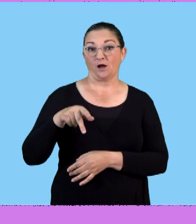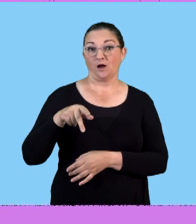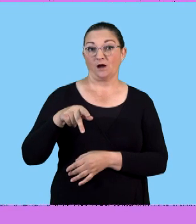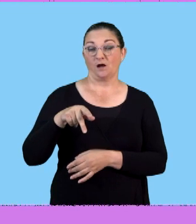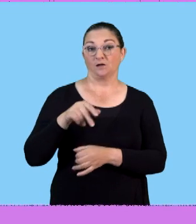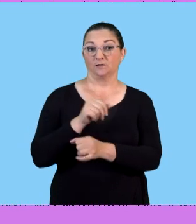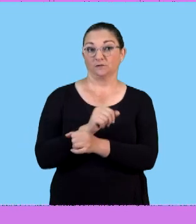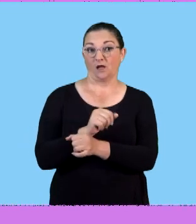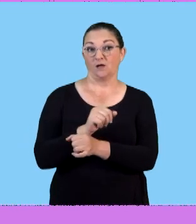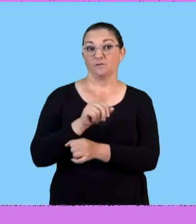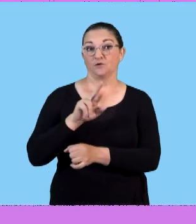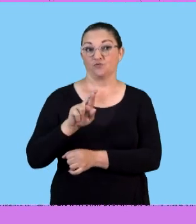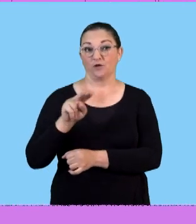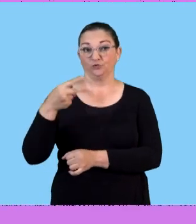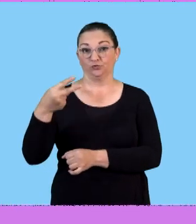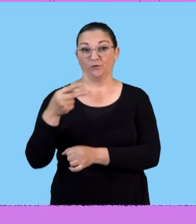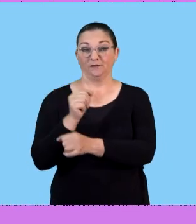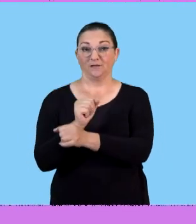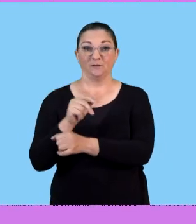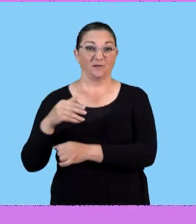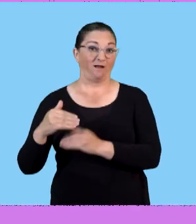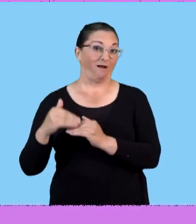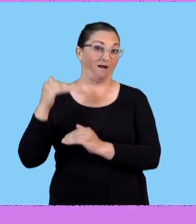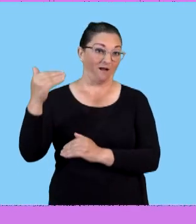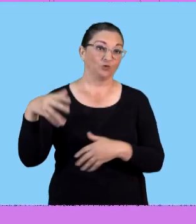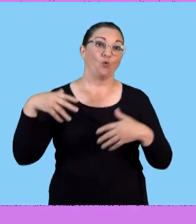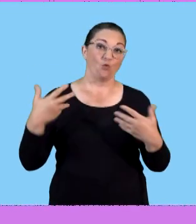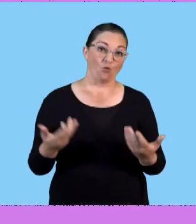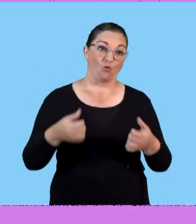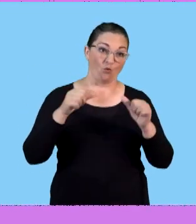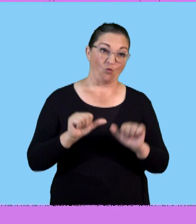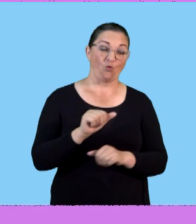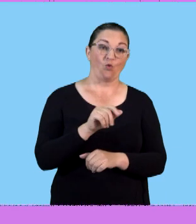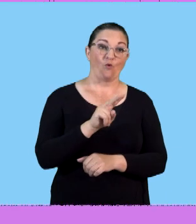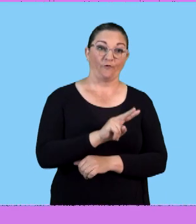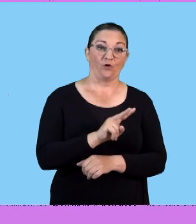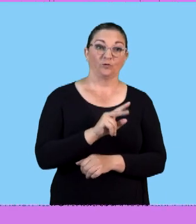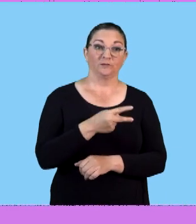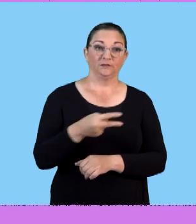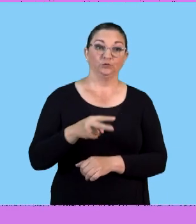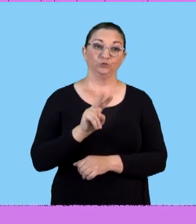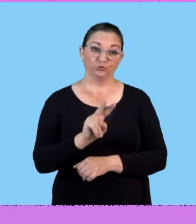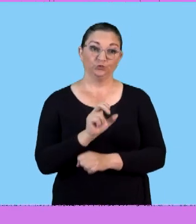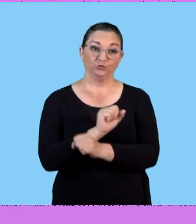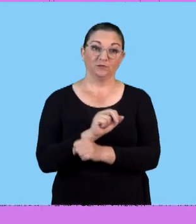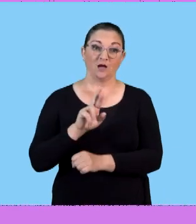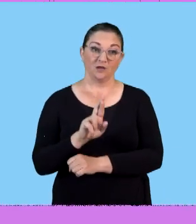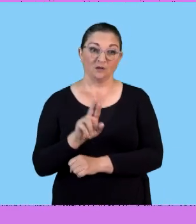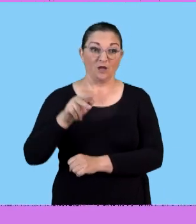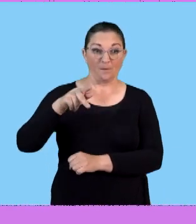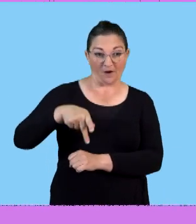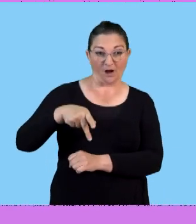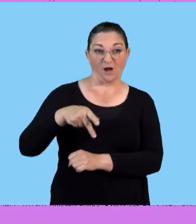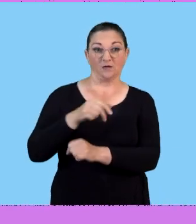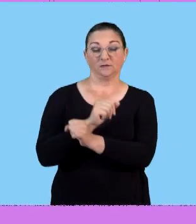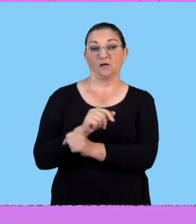equals pi times radius square times height, or is it B, where we say it's 2 times pi times radius times